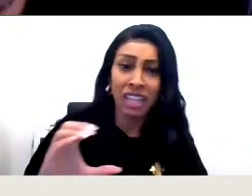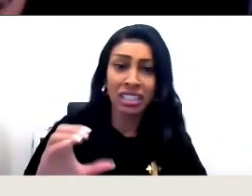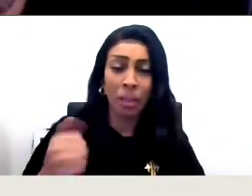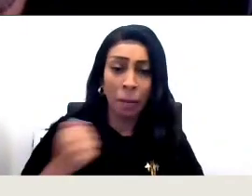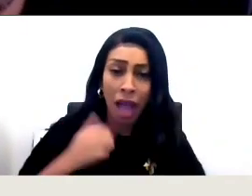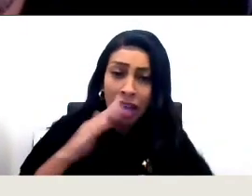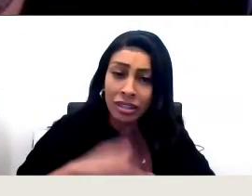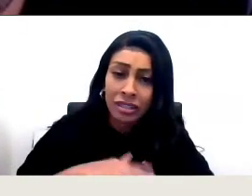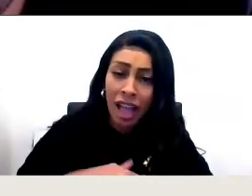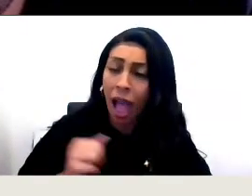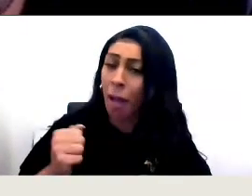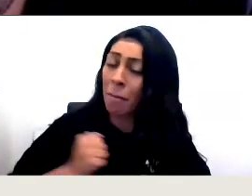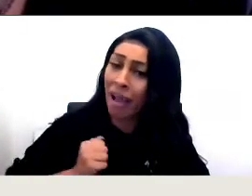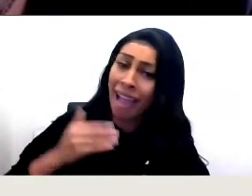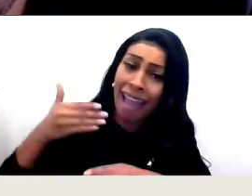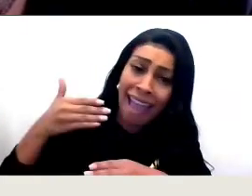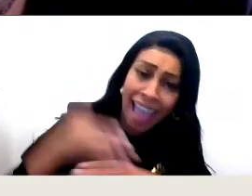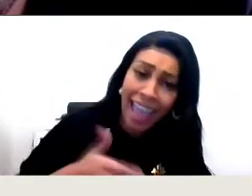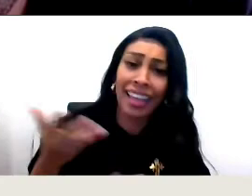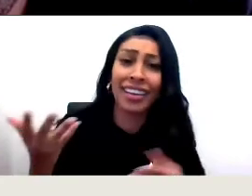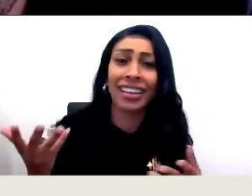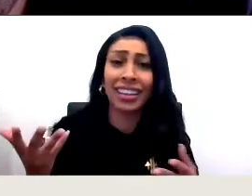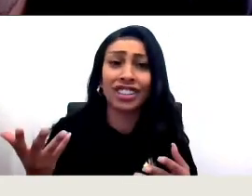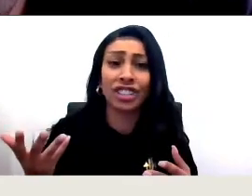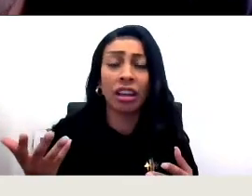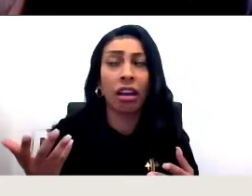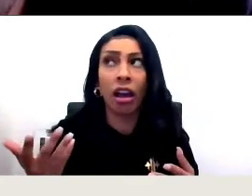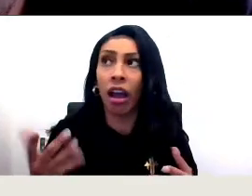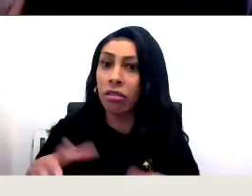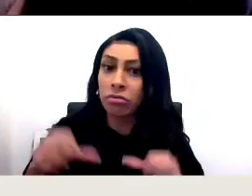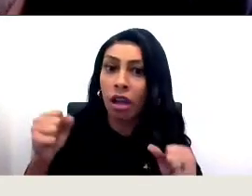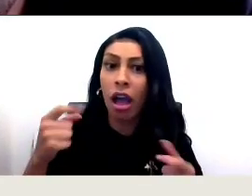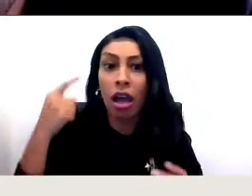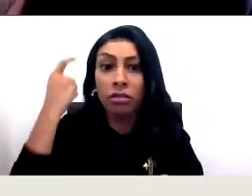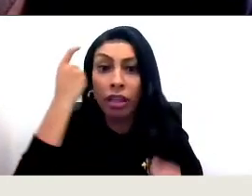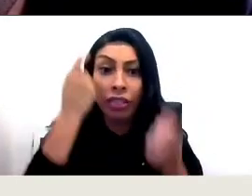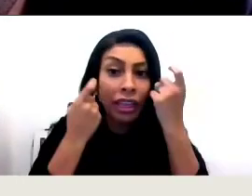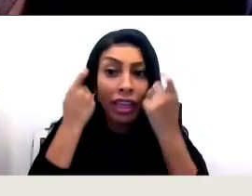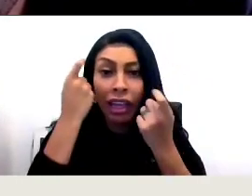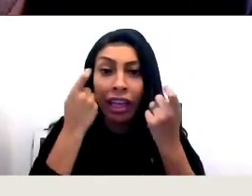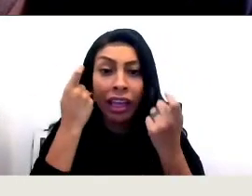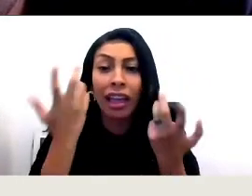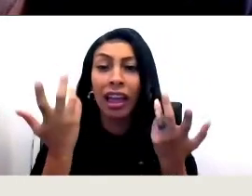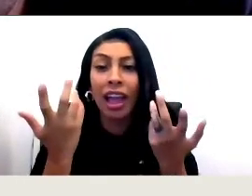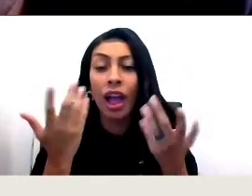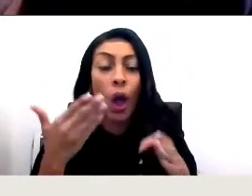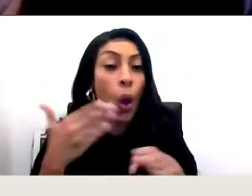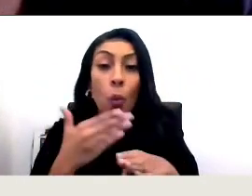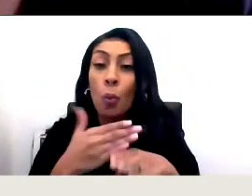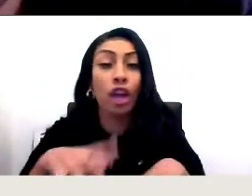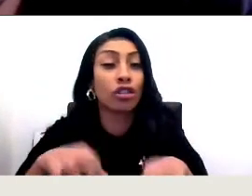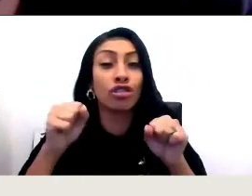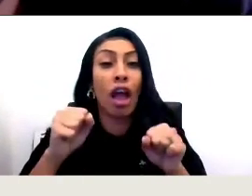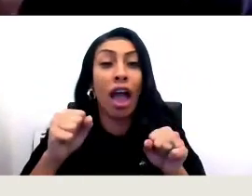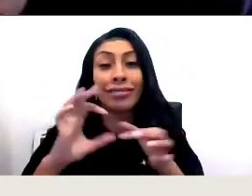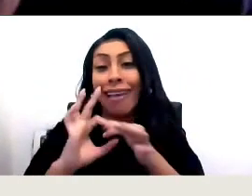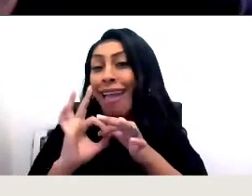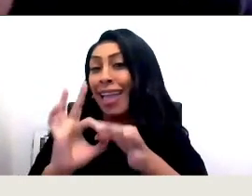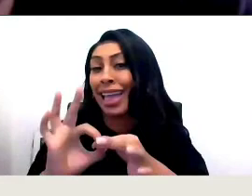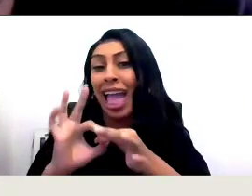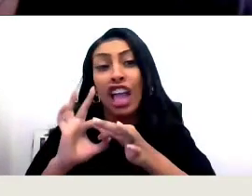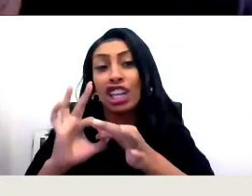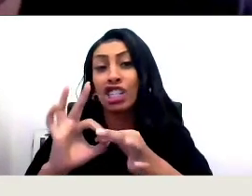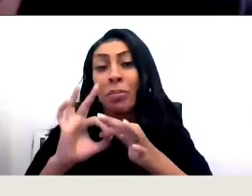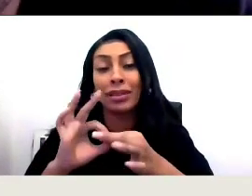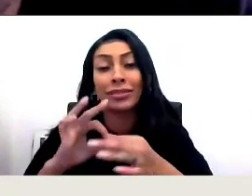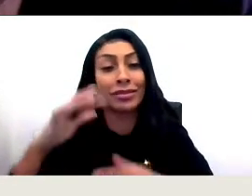that, even if maybe you haven't started working on it, but you've just started. Well, the work starts the minute you engage with it in any kind